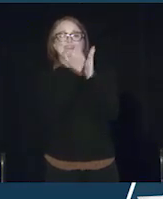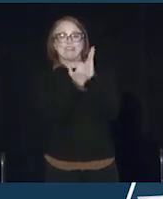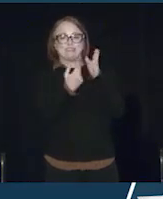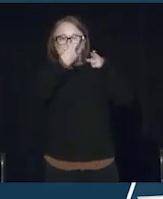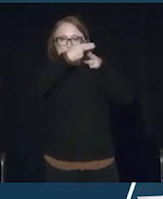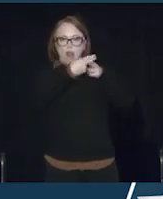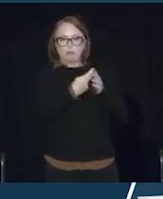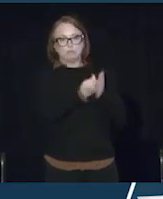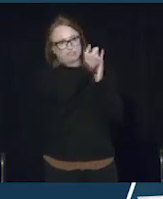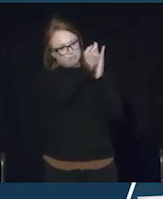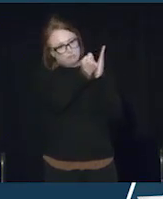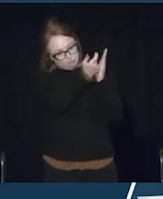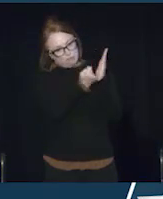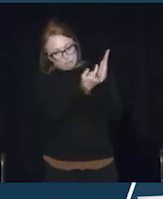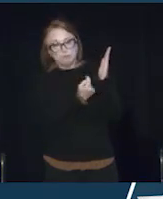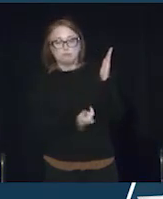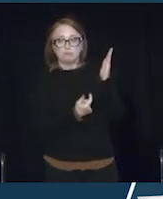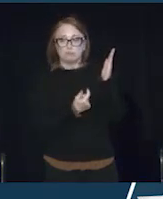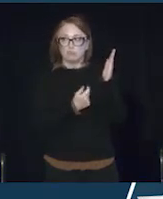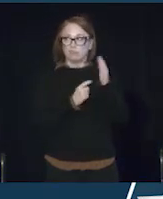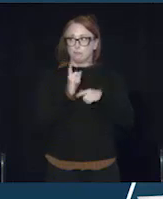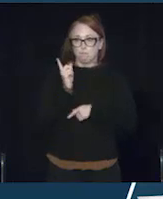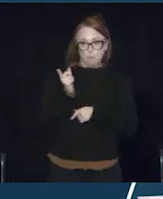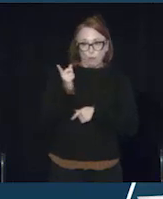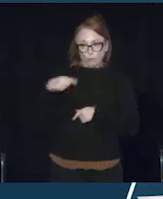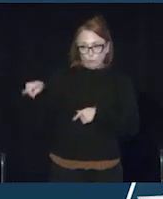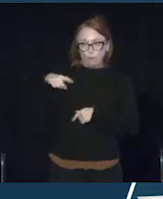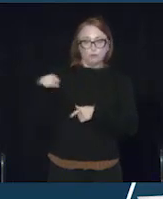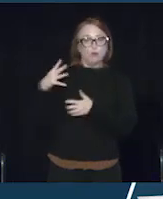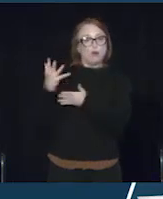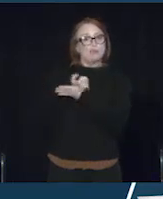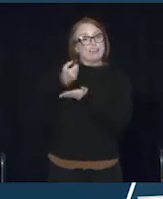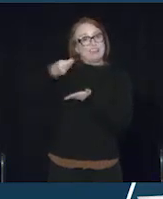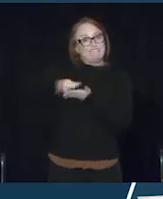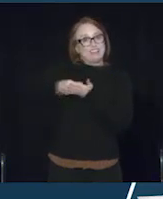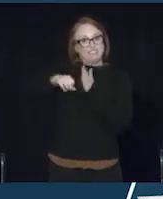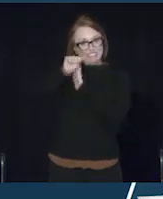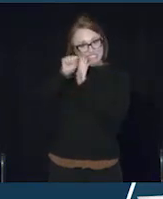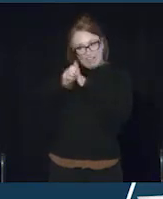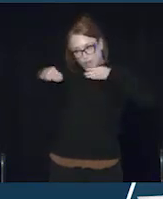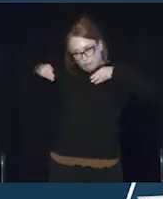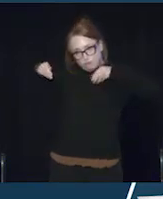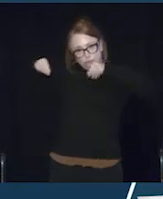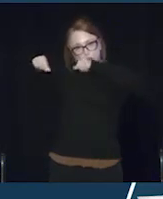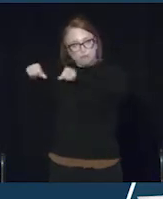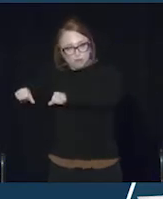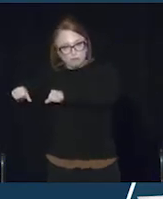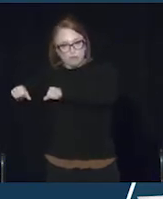guys are getting funding from the state to get services to